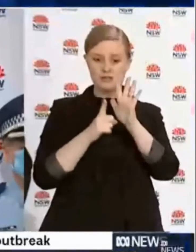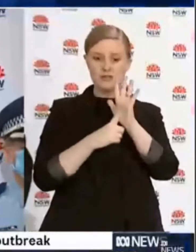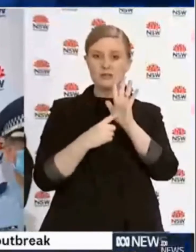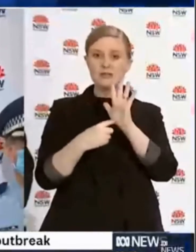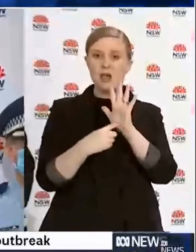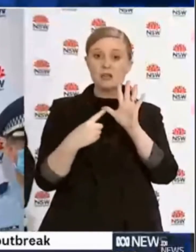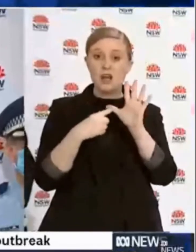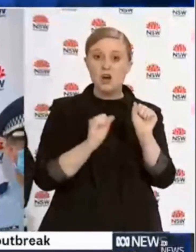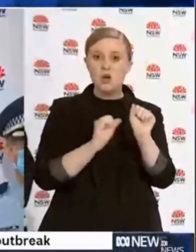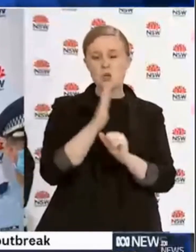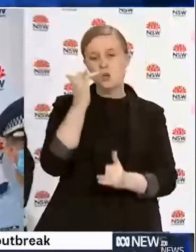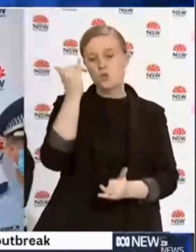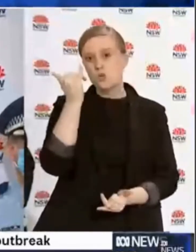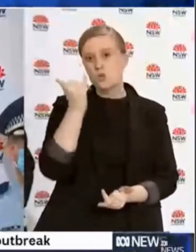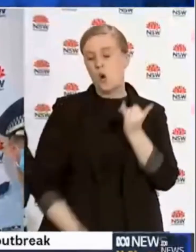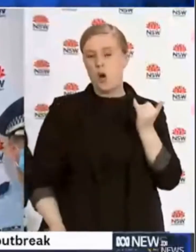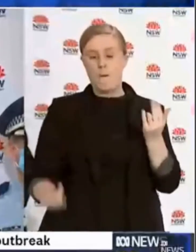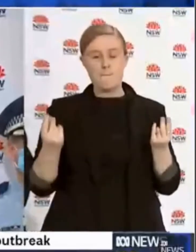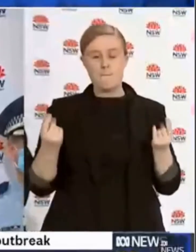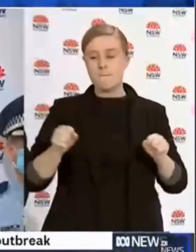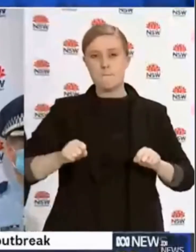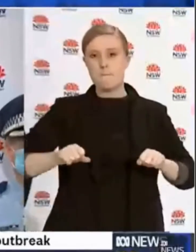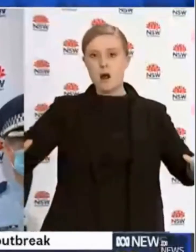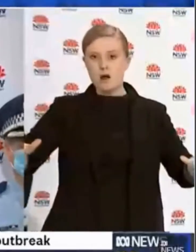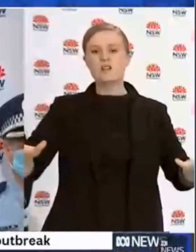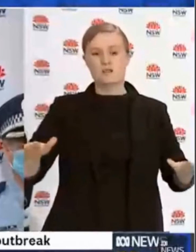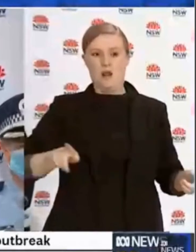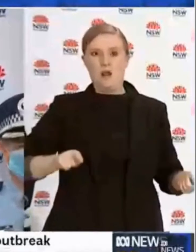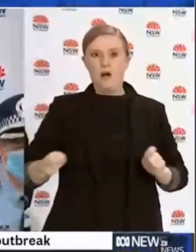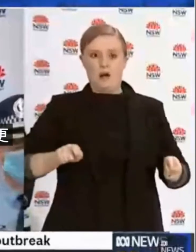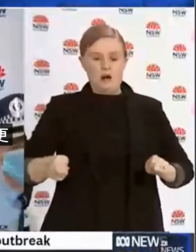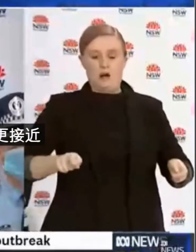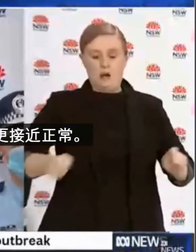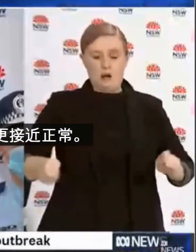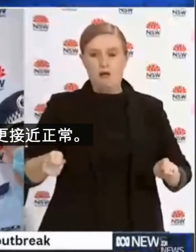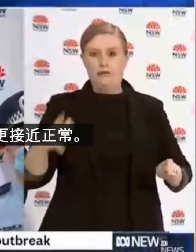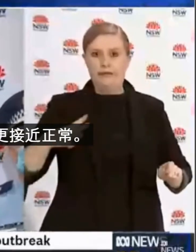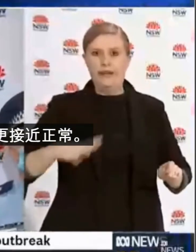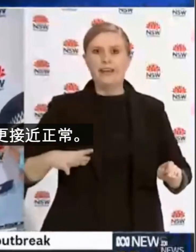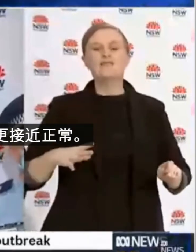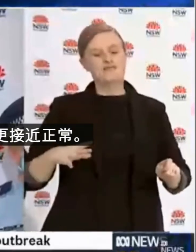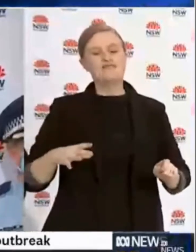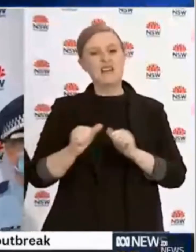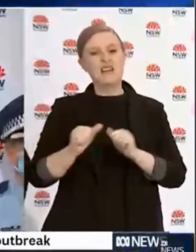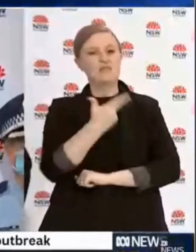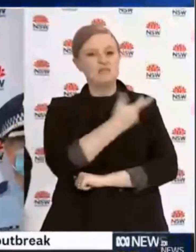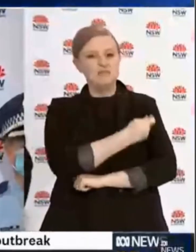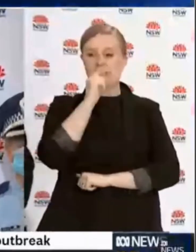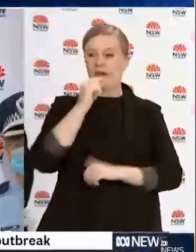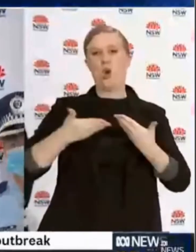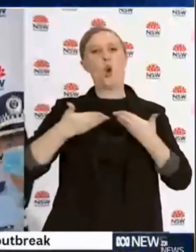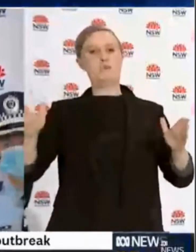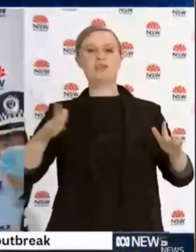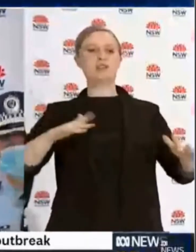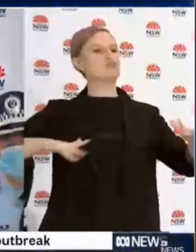of normalcy. So my message to the community more broadly is we will get closer to normalcy if we all get vaccinated. But I don't